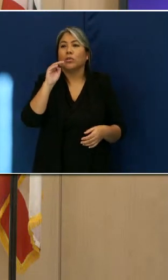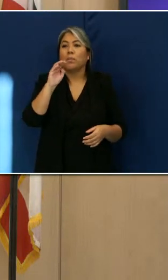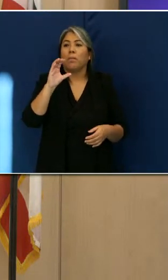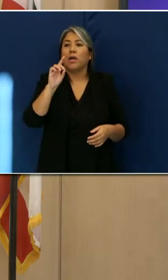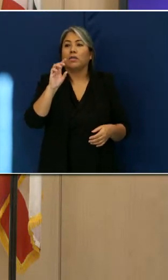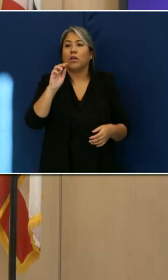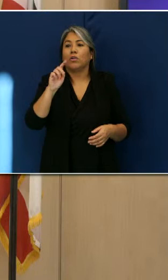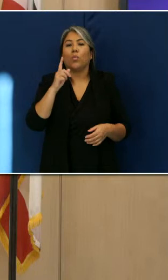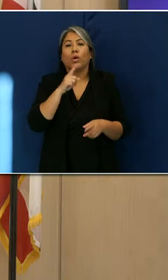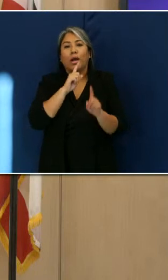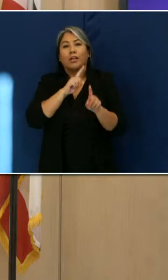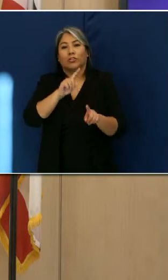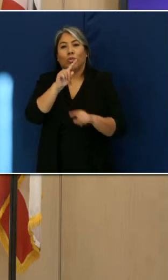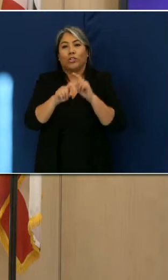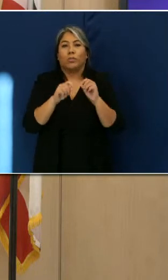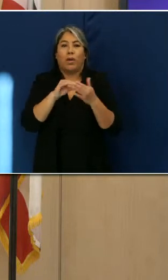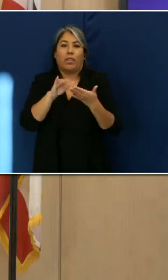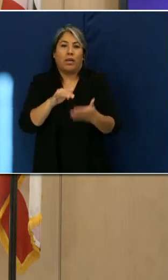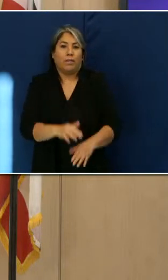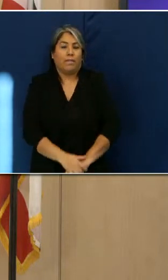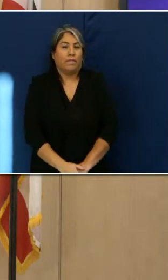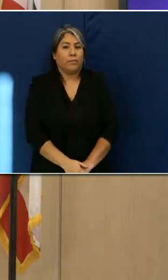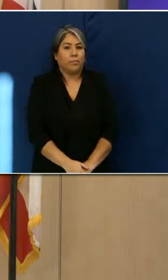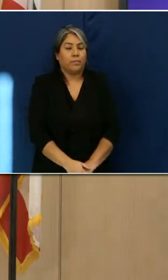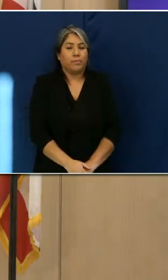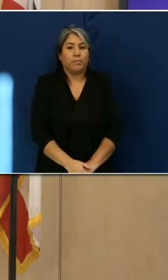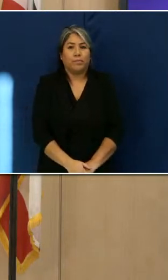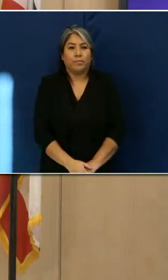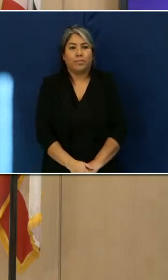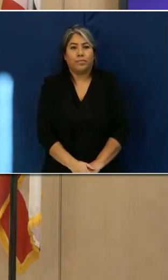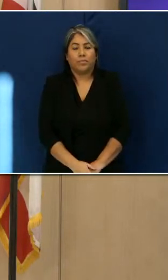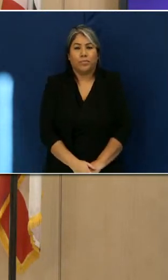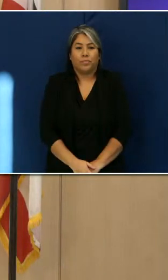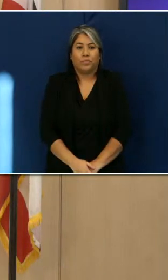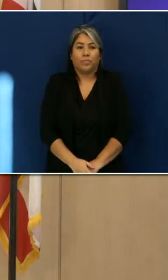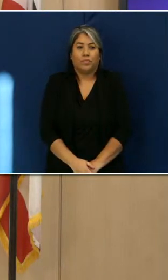will answer questions about the ICU beds.